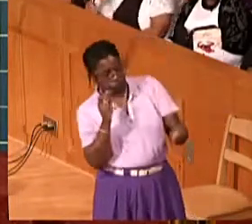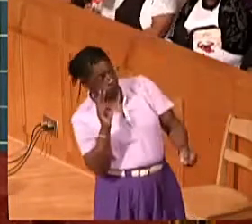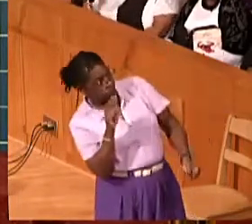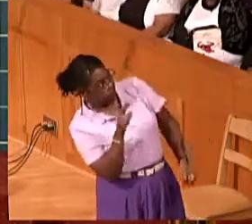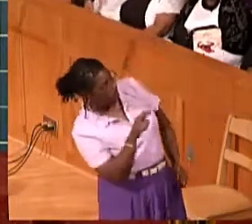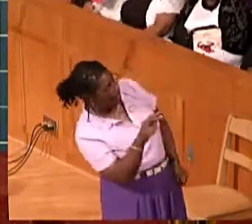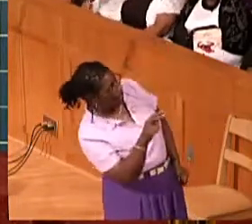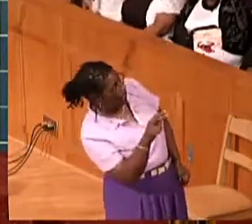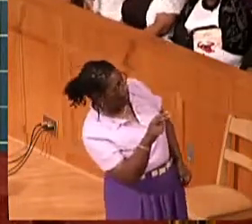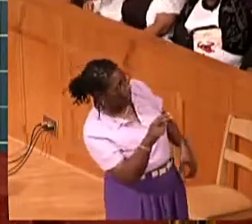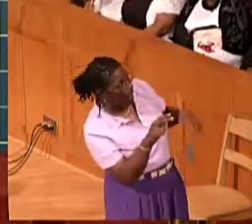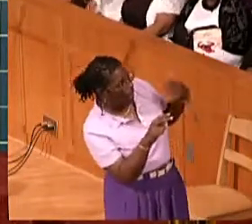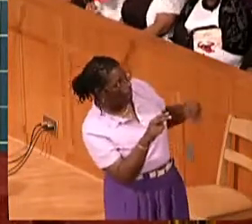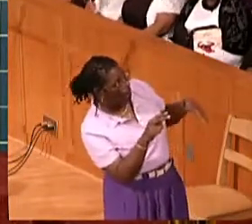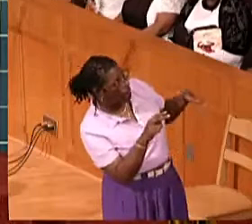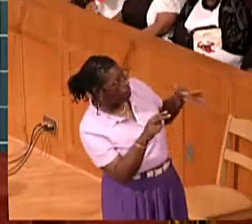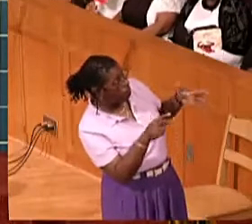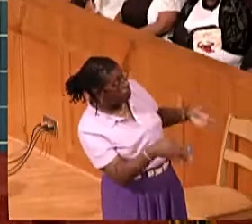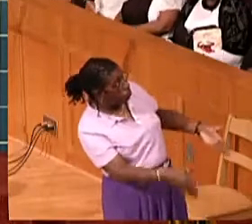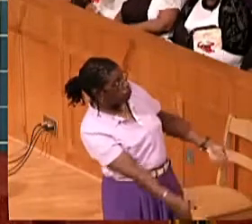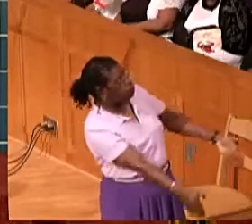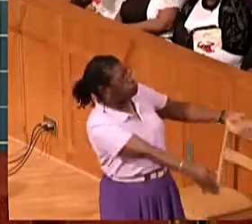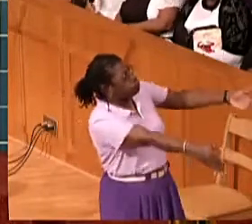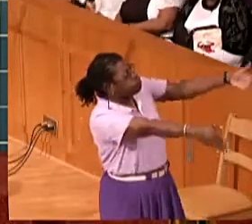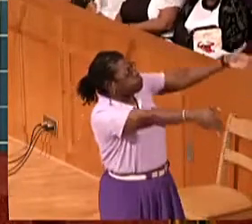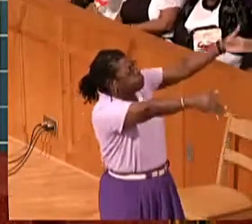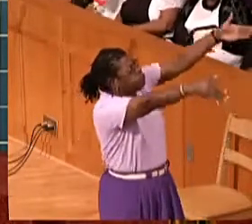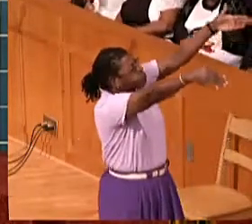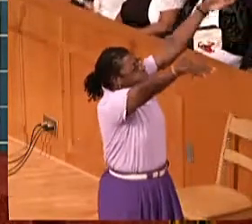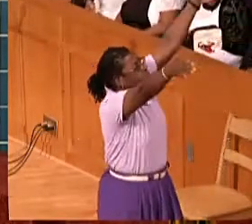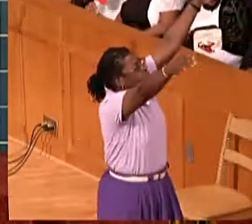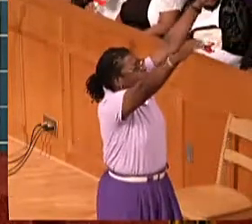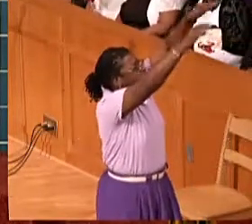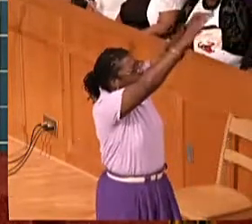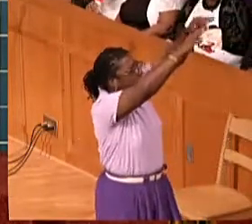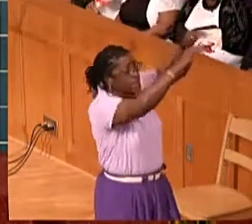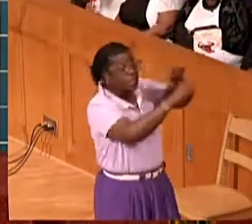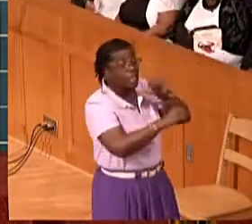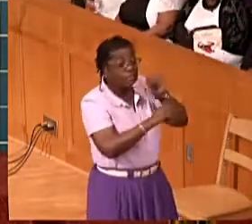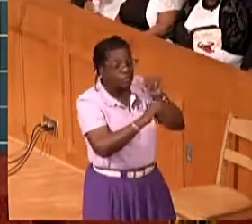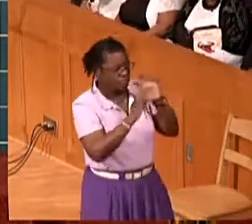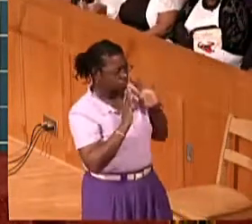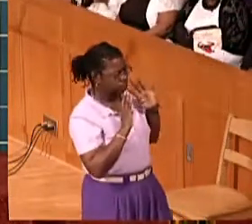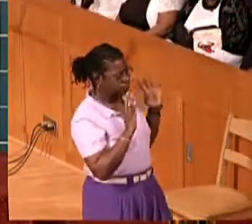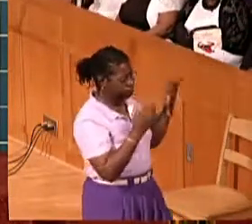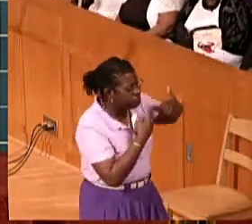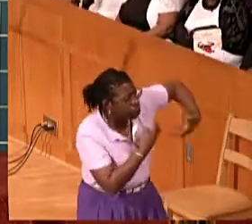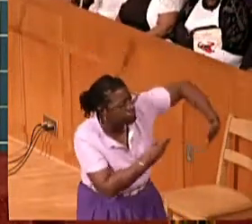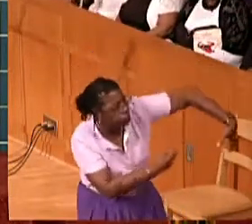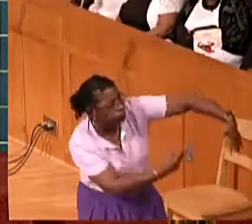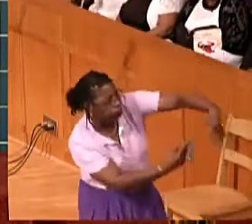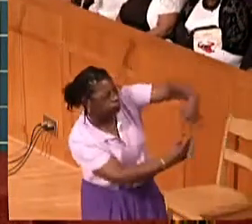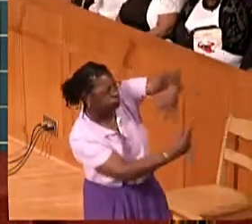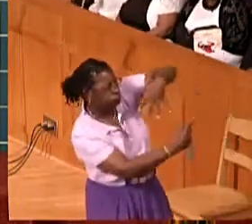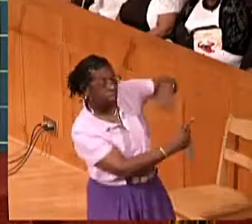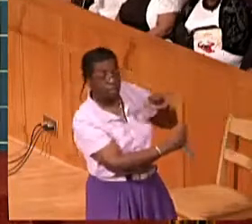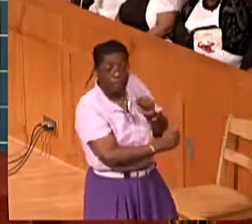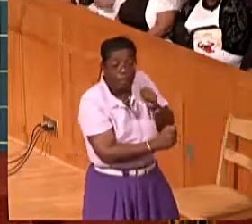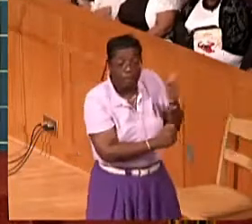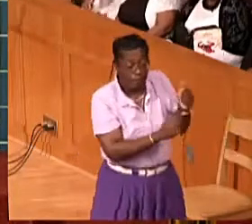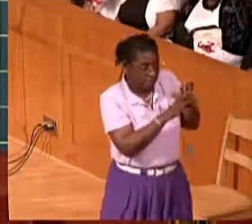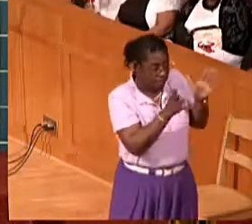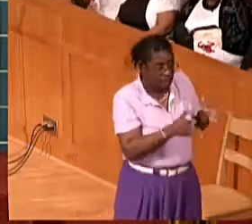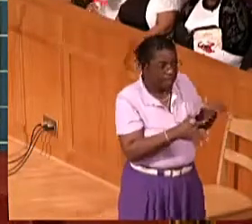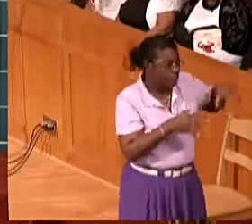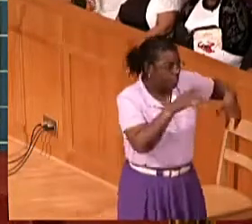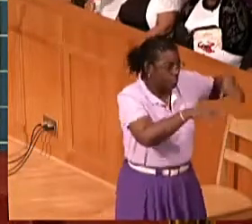it stands out in this area that's not surrounded by large buildings. And yet people in